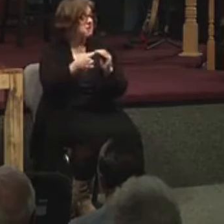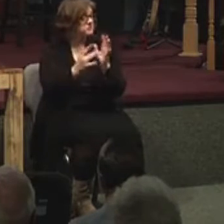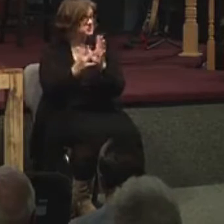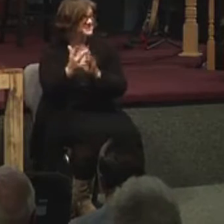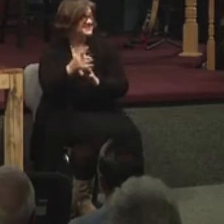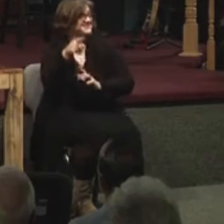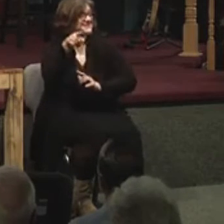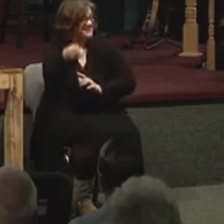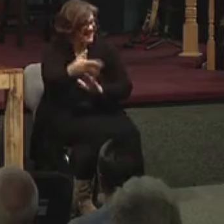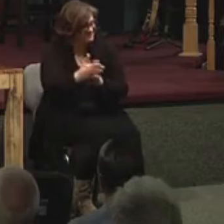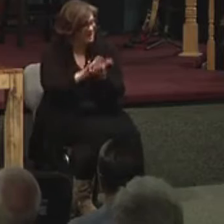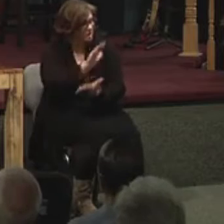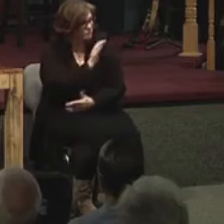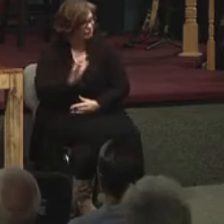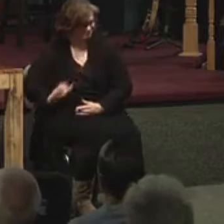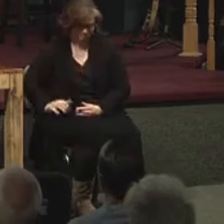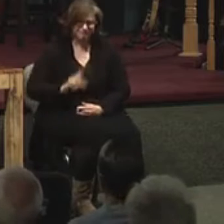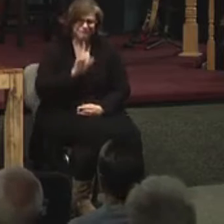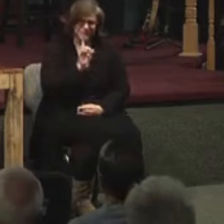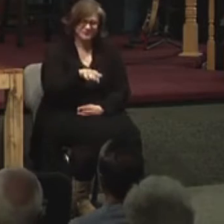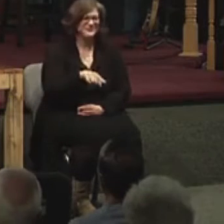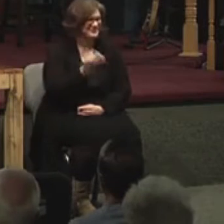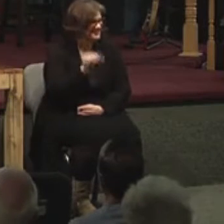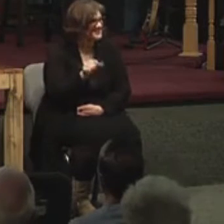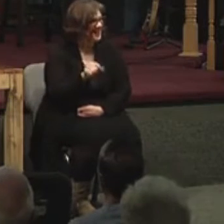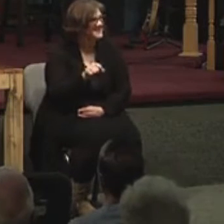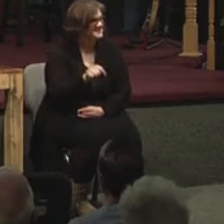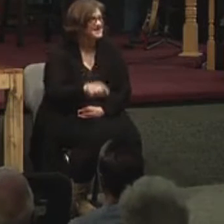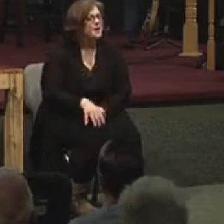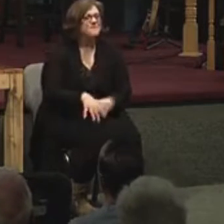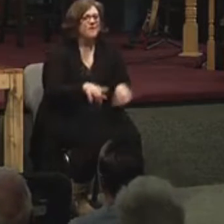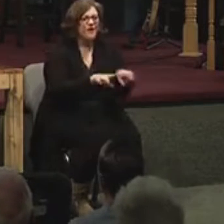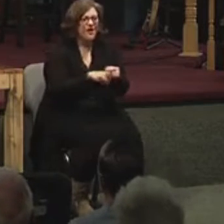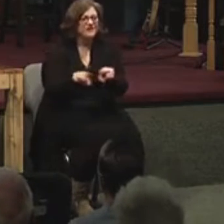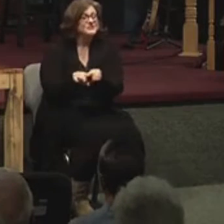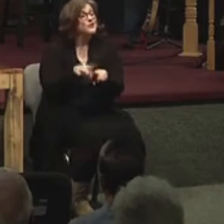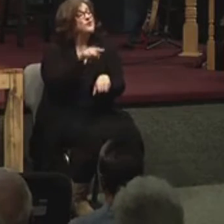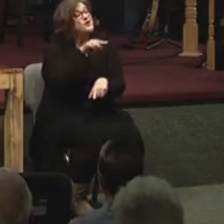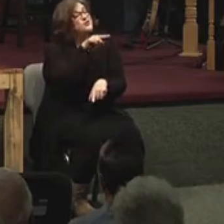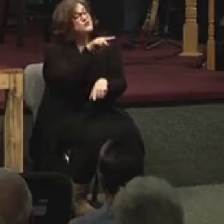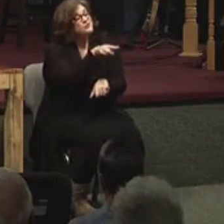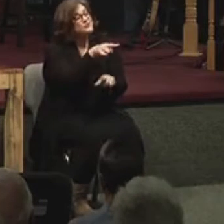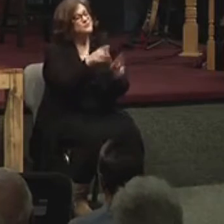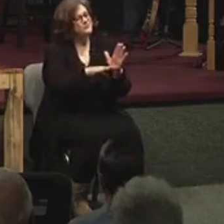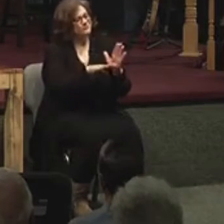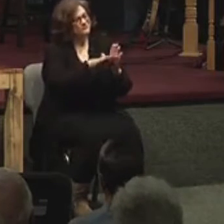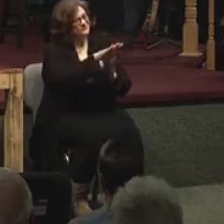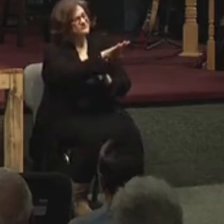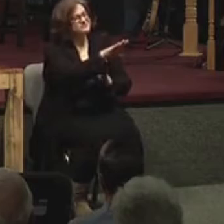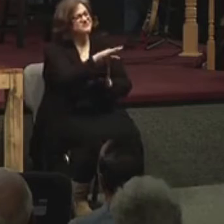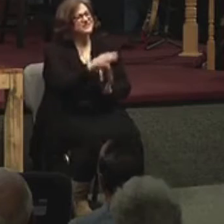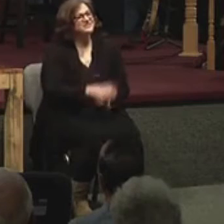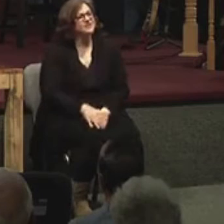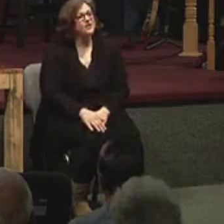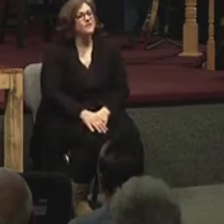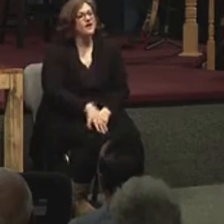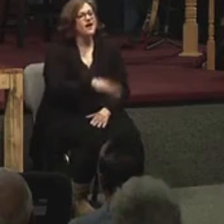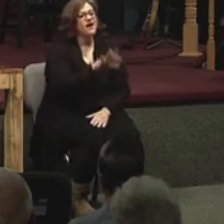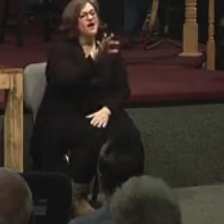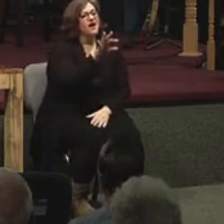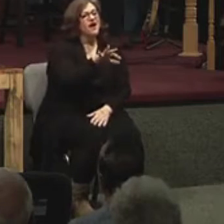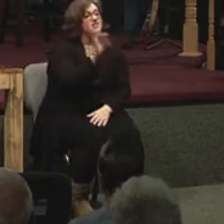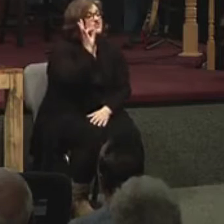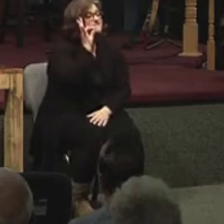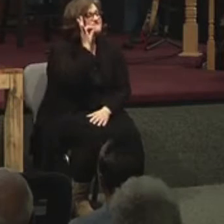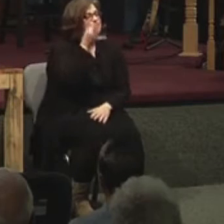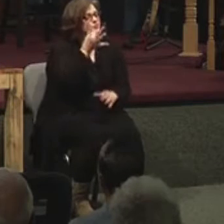Galatians 5:22 and 23 says, the fruit of the Spirit is love, joy, peace, forbearance. Forbearance means patience